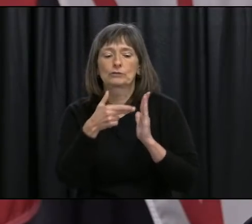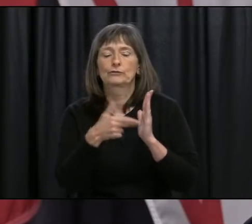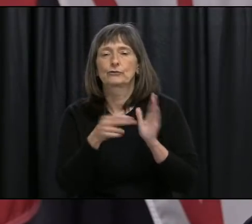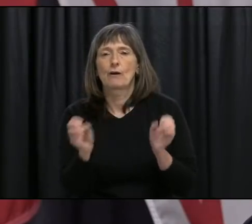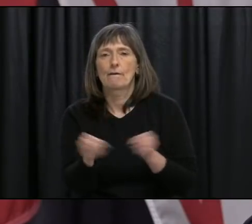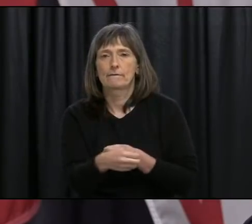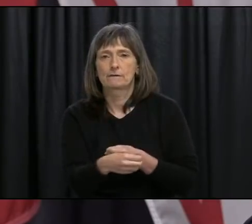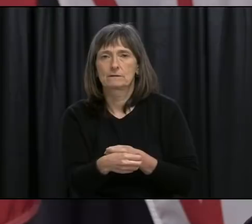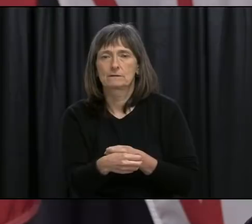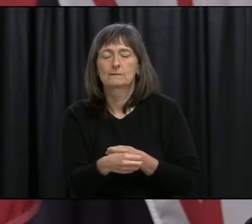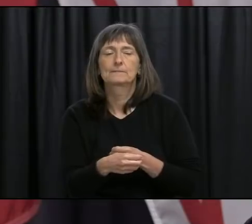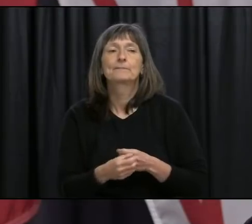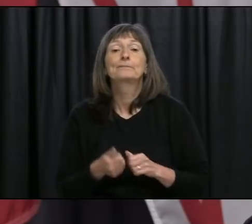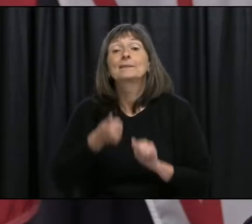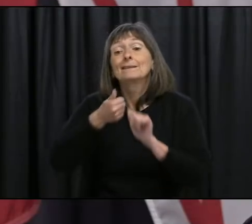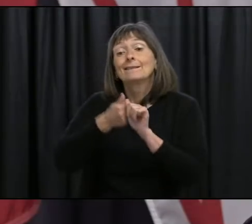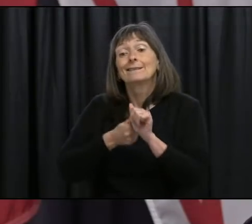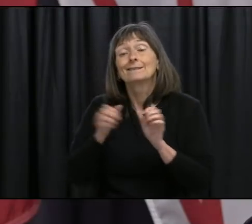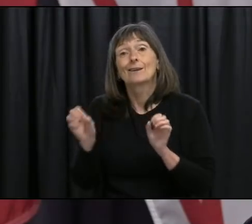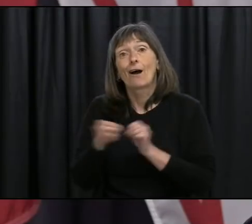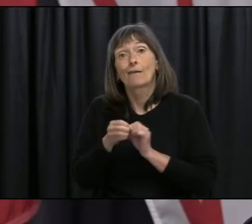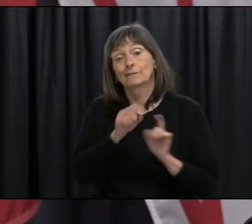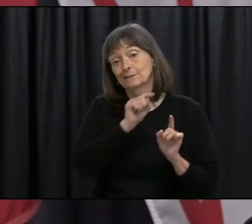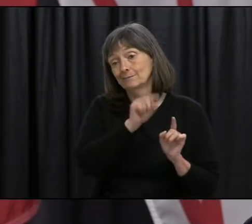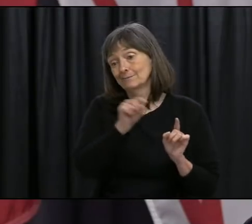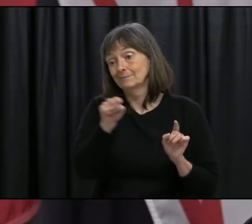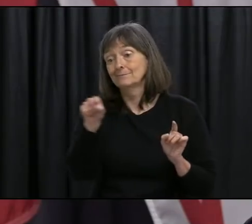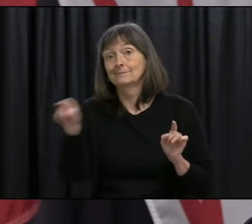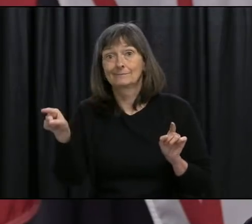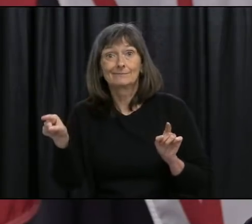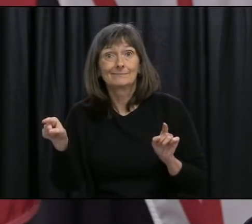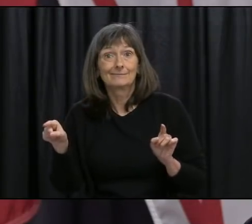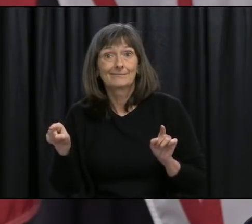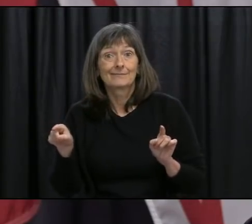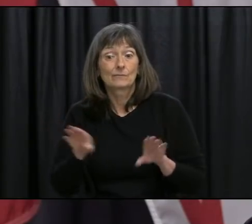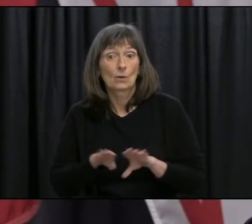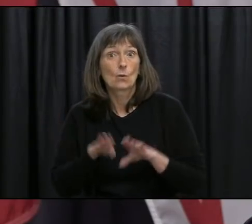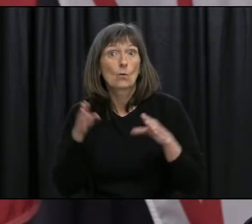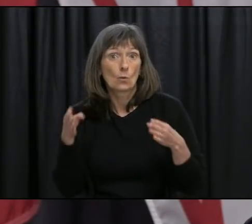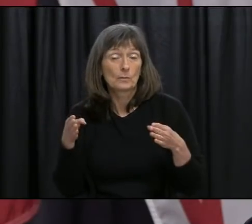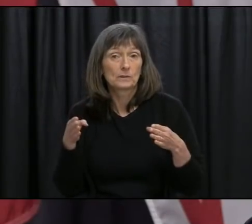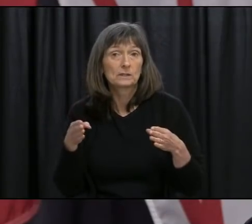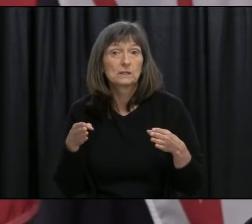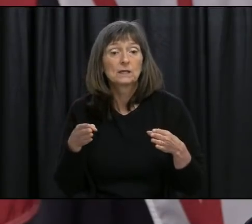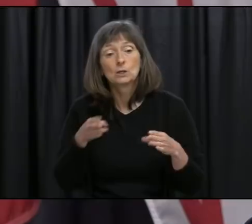each office location, as I've just mentioned, from those government services centers has been assessed,